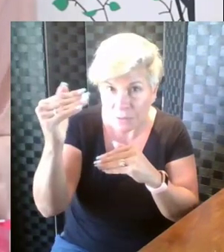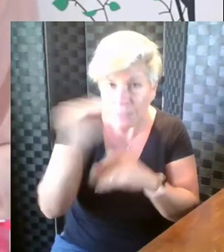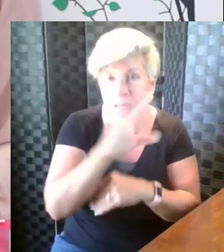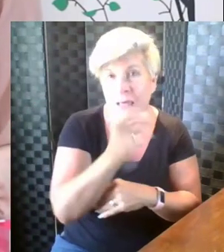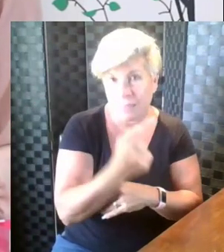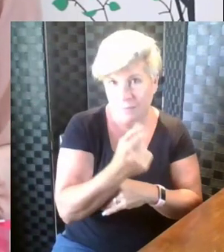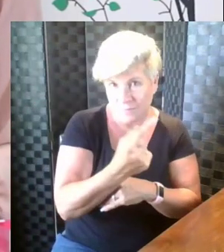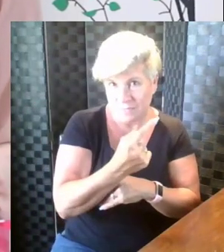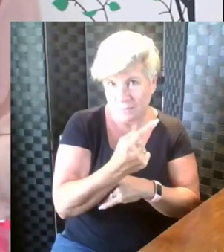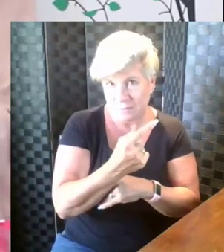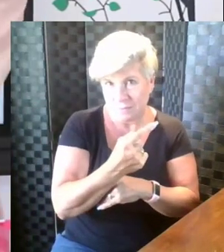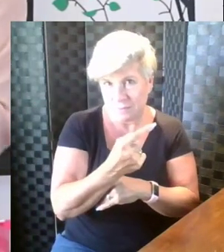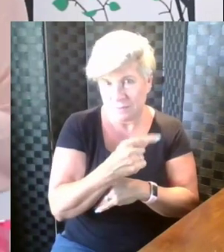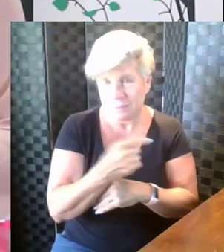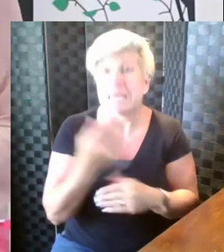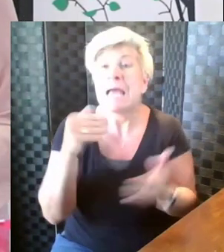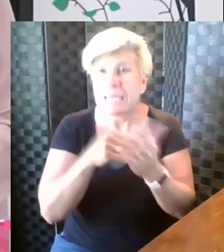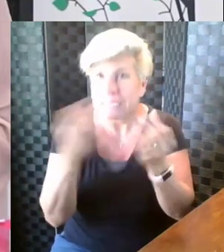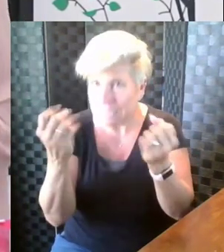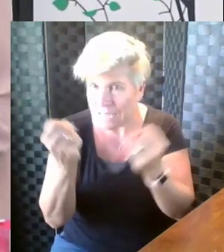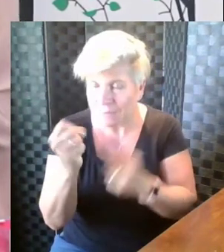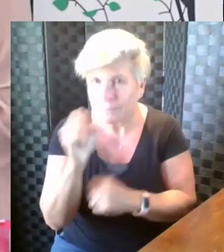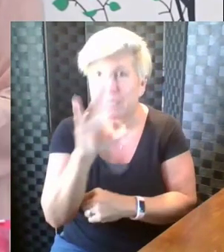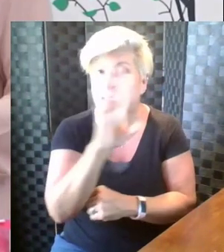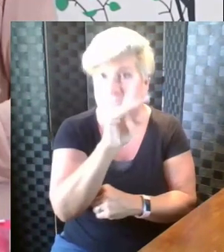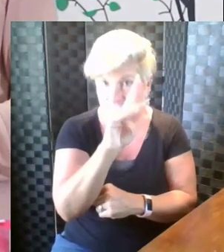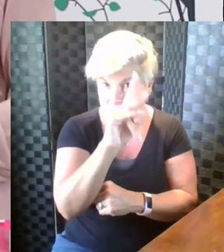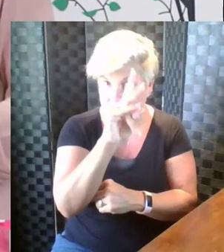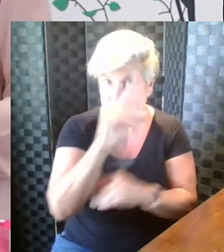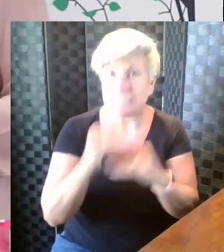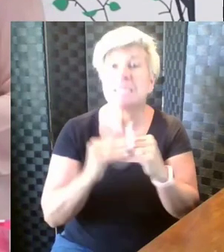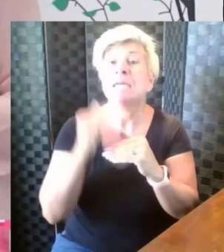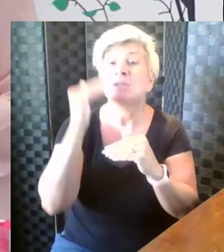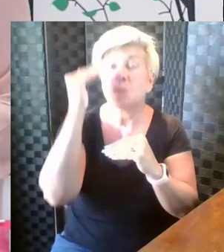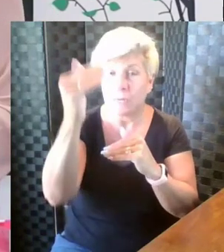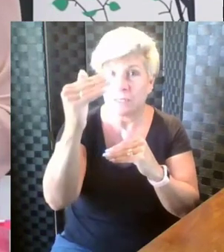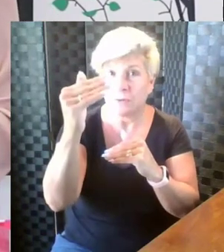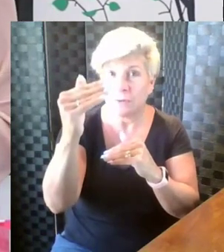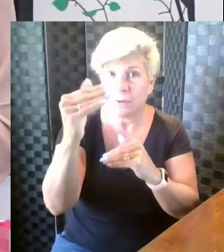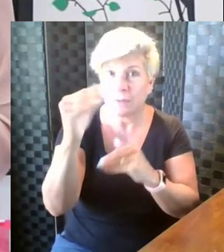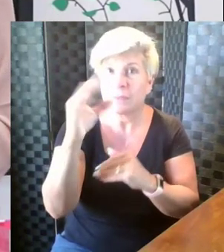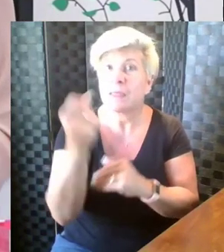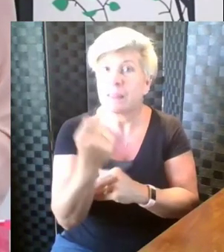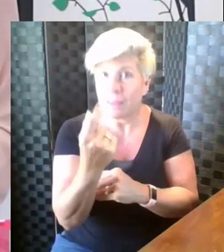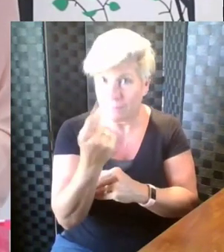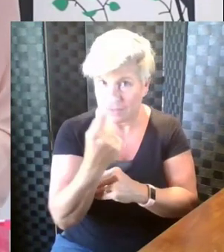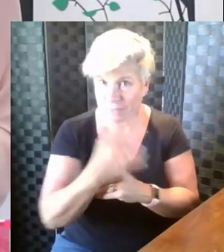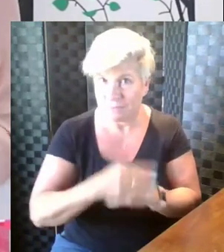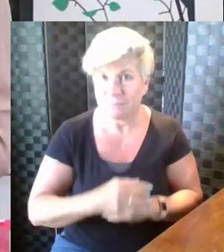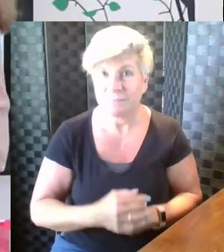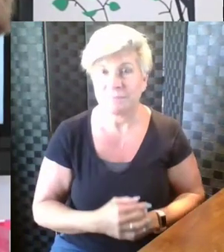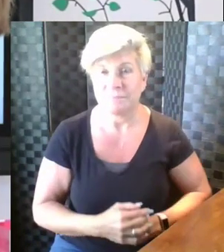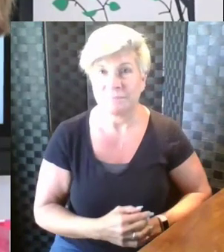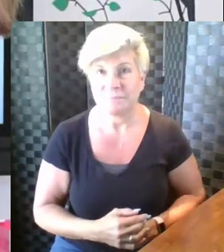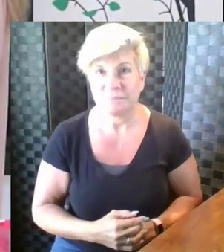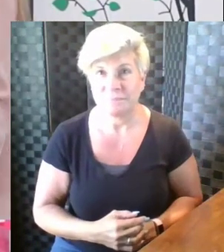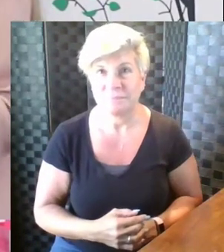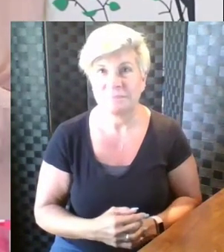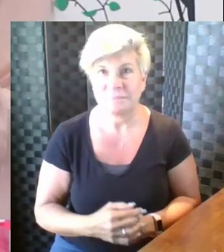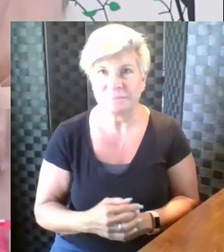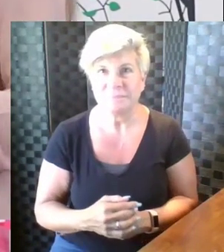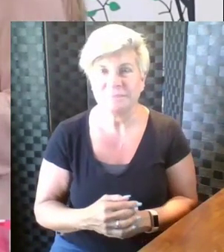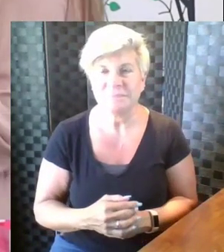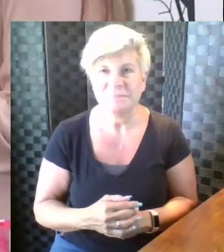than the number 11. Say it one more time. The number 17 is greater than the number 11. Excuse